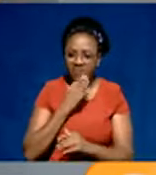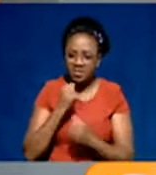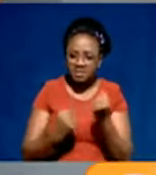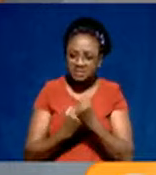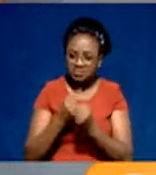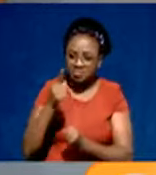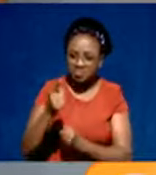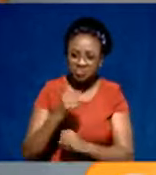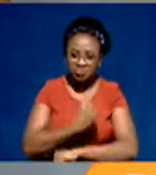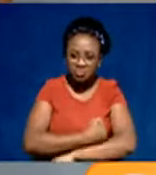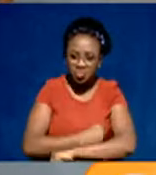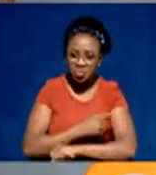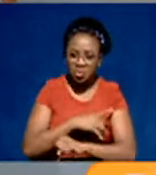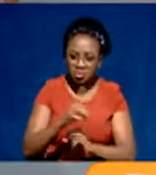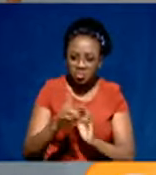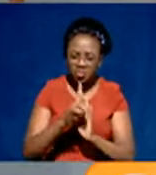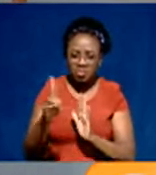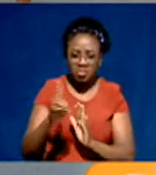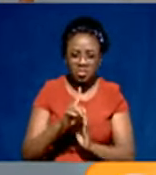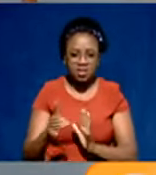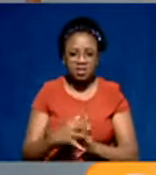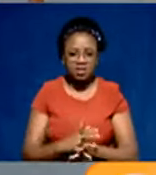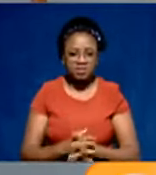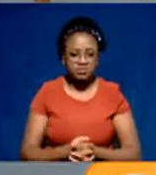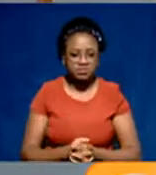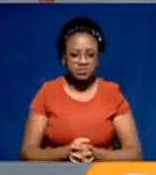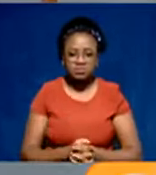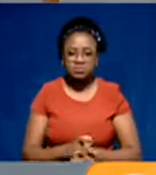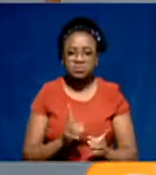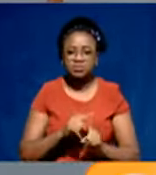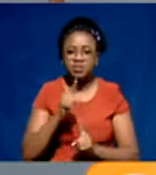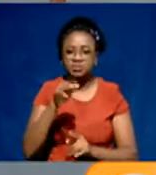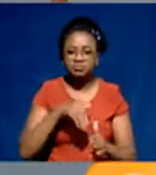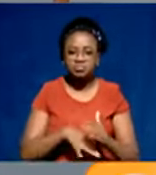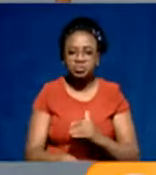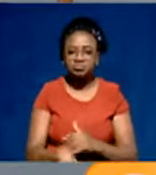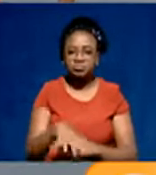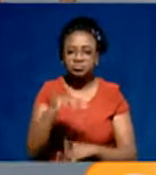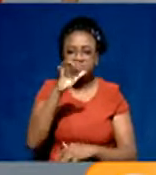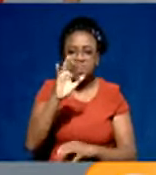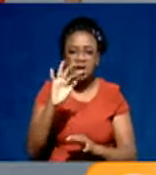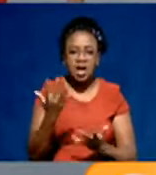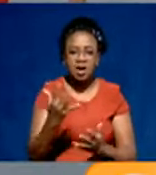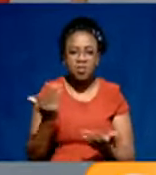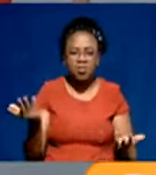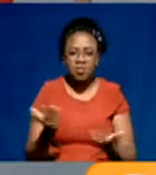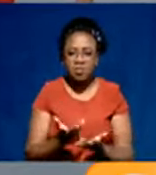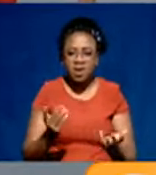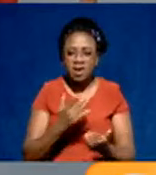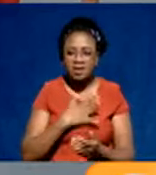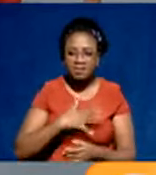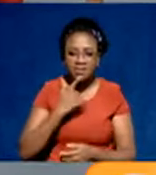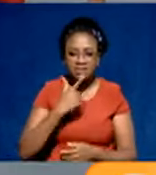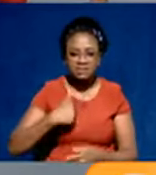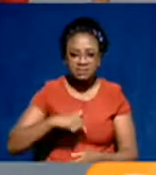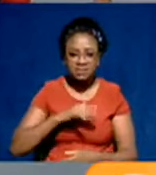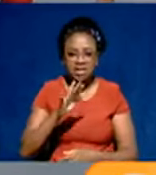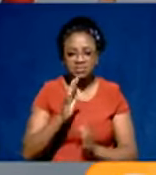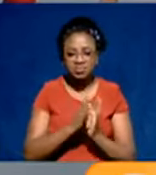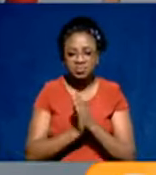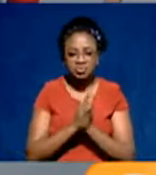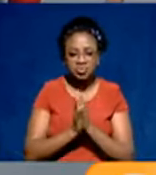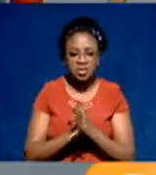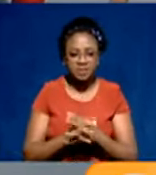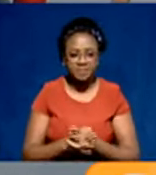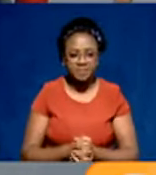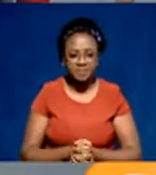here. Dickens, you first. Yes. Where did you grow up? How was life growing up? Tell us your story. Oh,